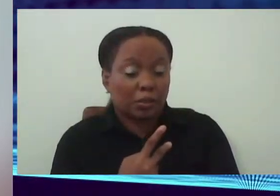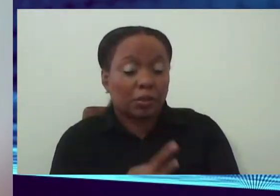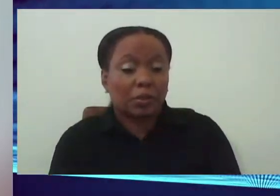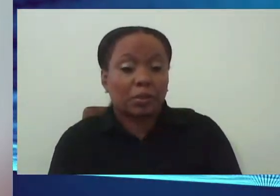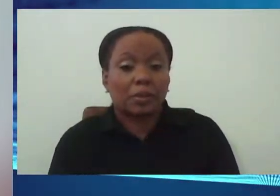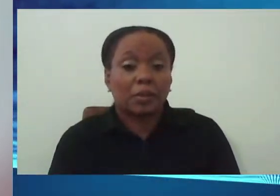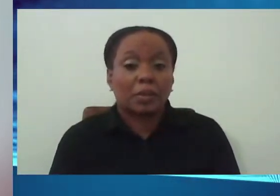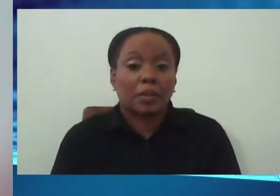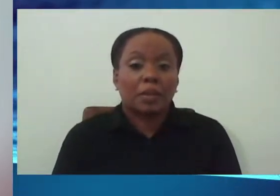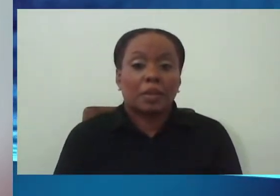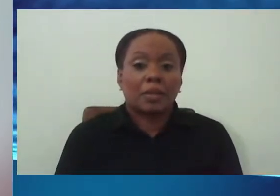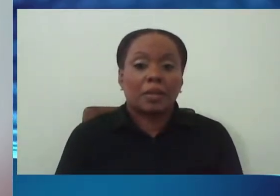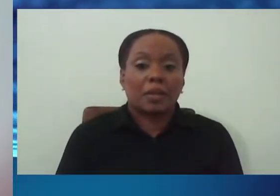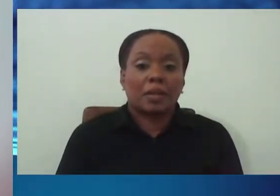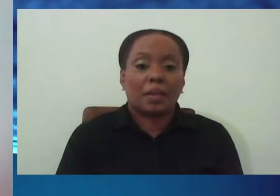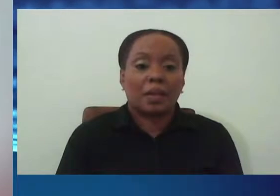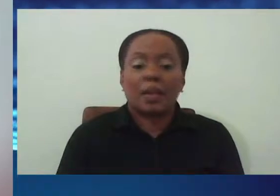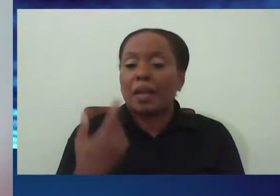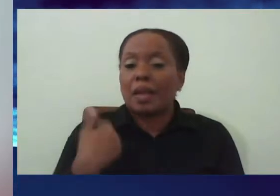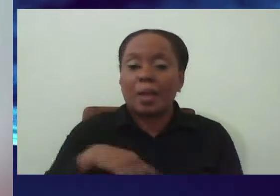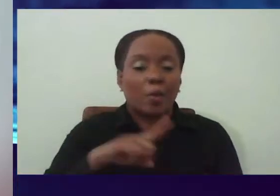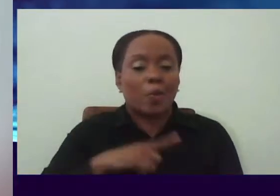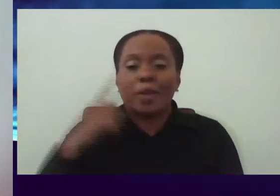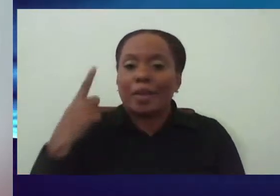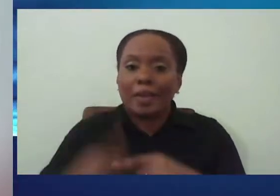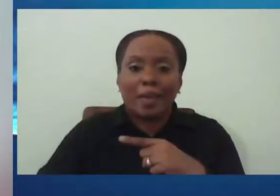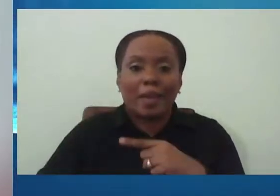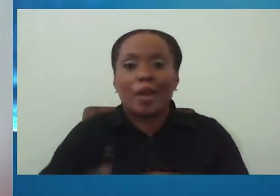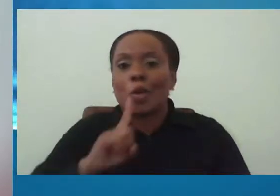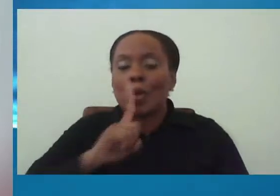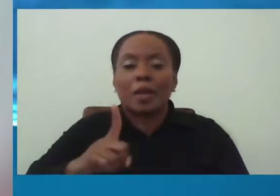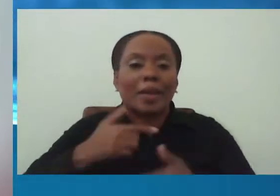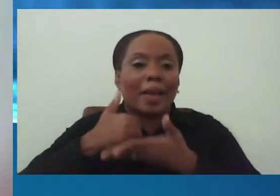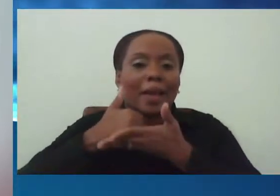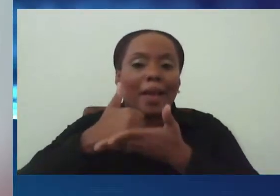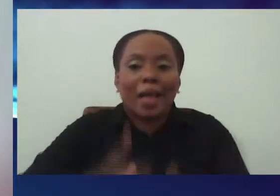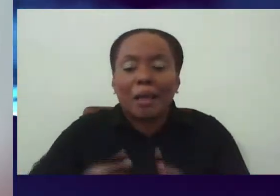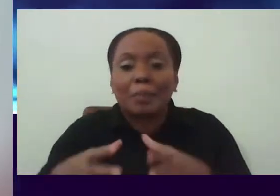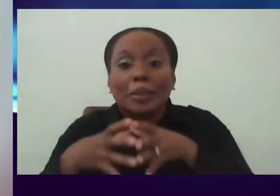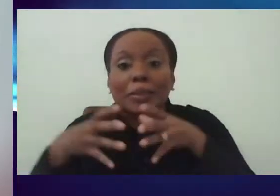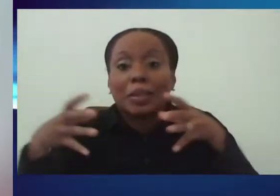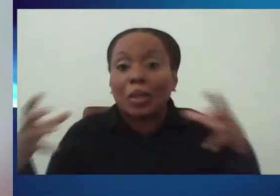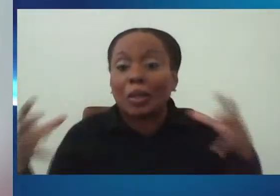may not be able to do all for them that would be ideal